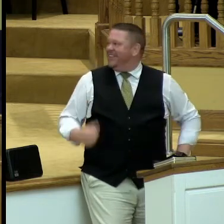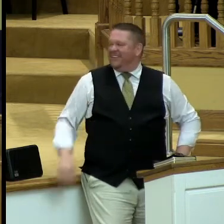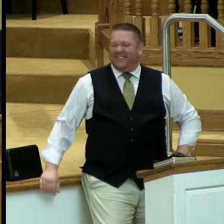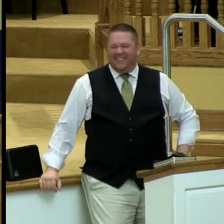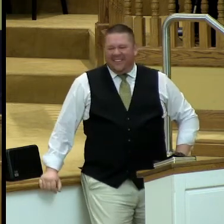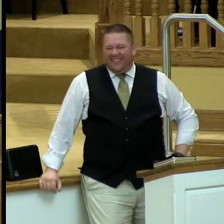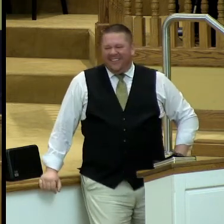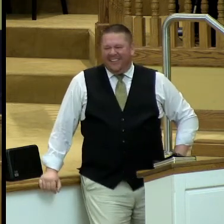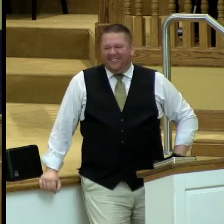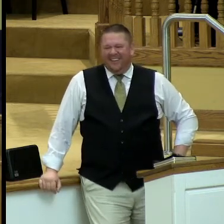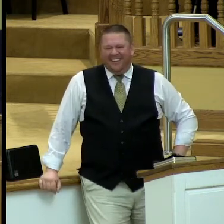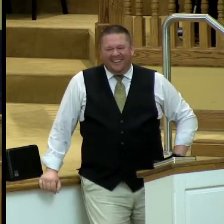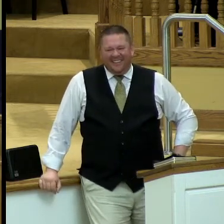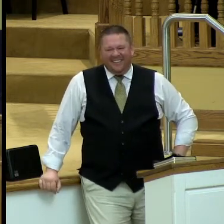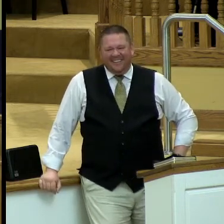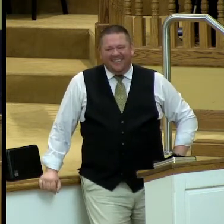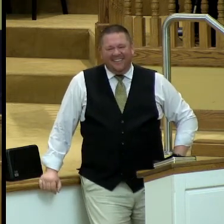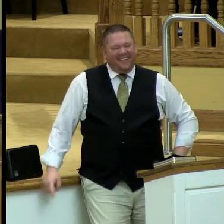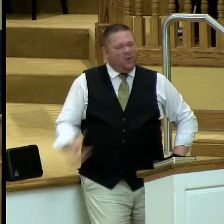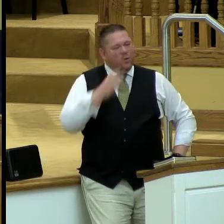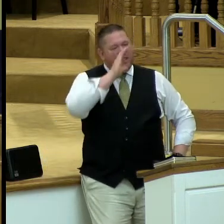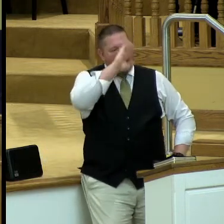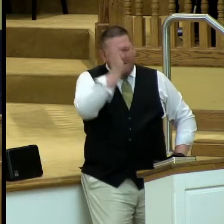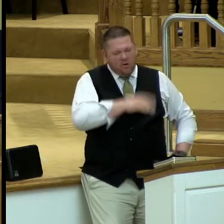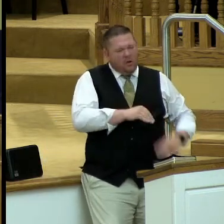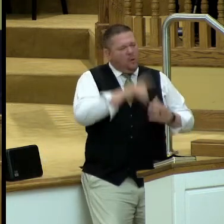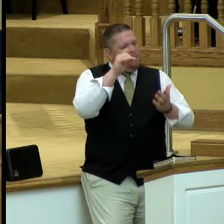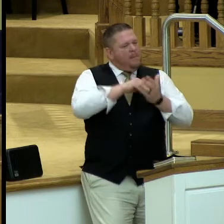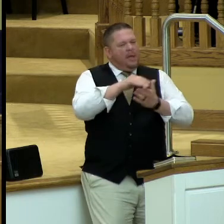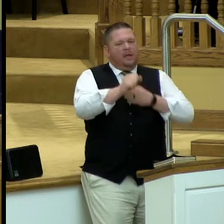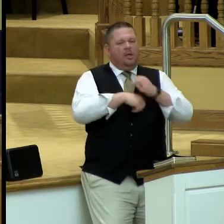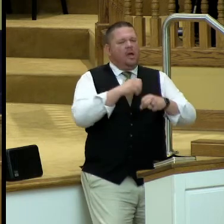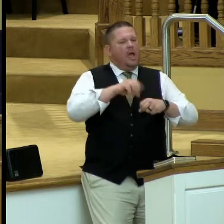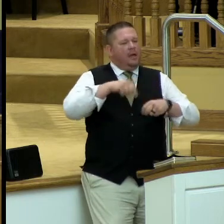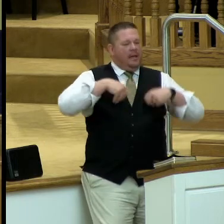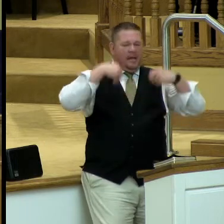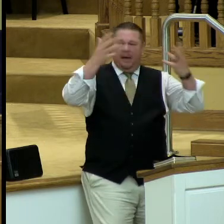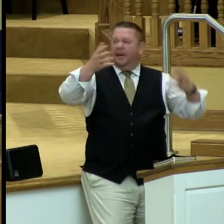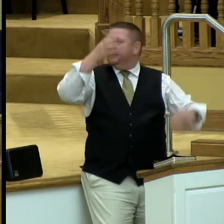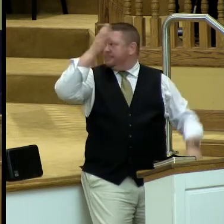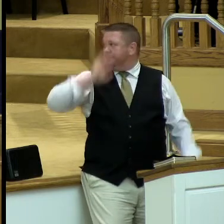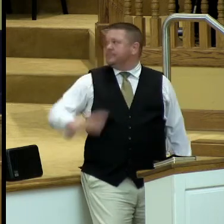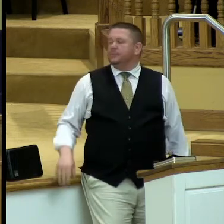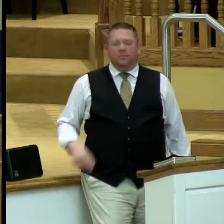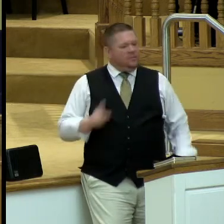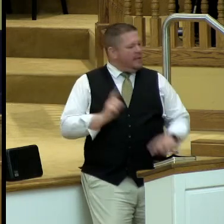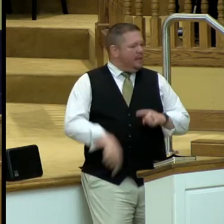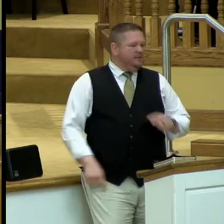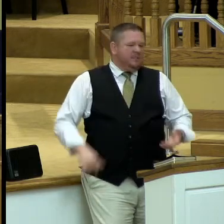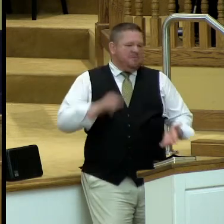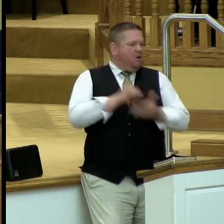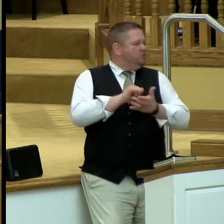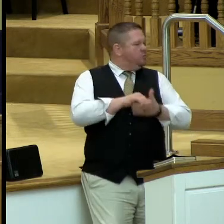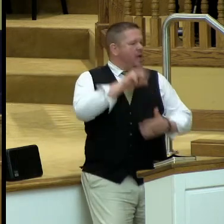You won't. You will never in a million years outgive God. Amen. You